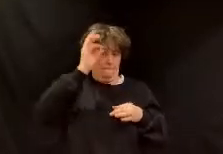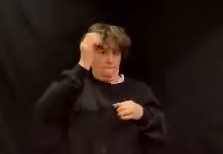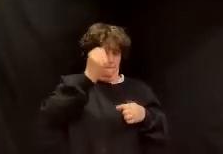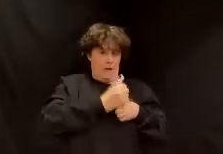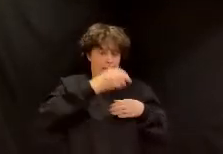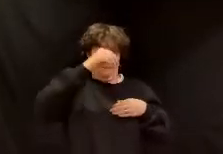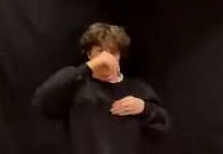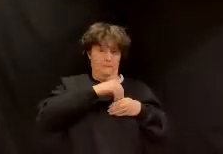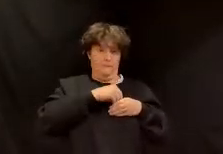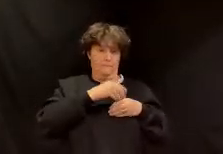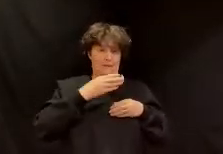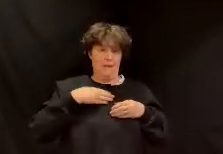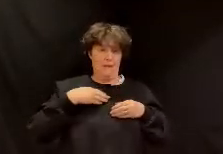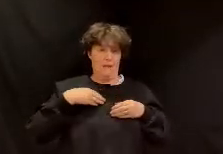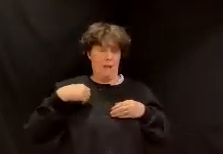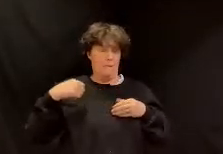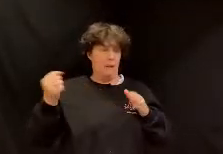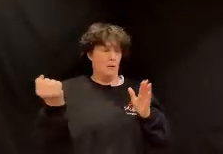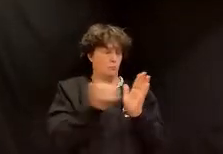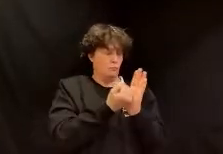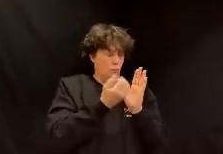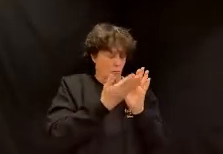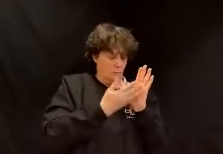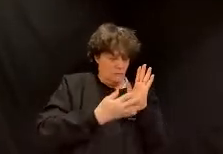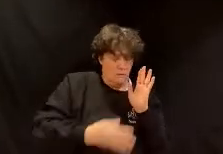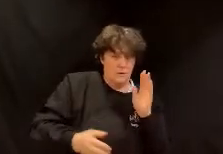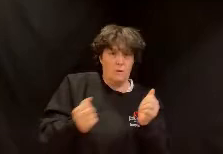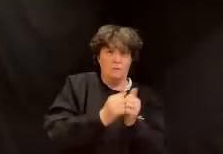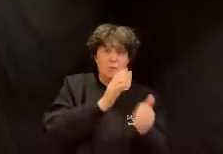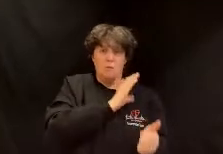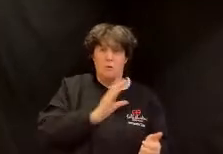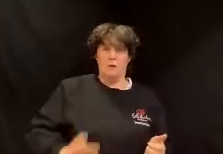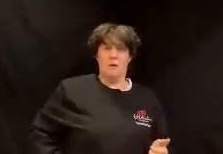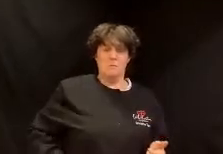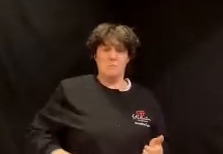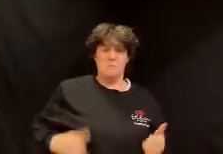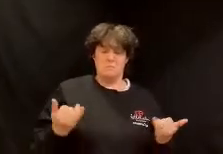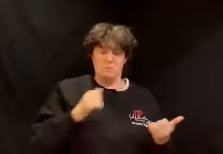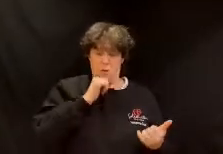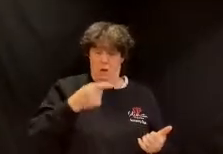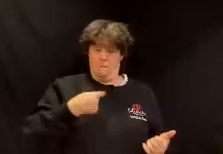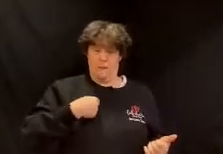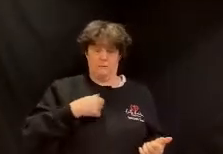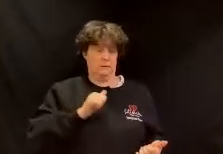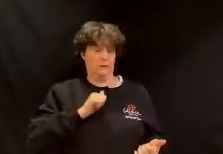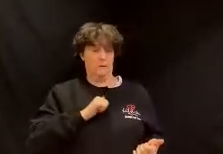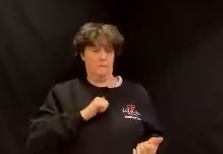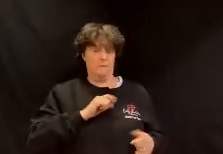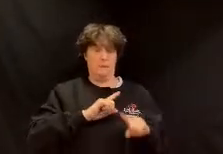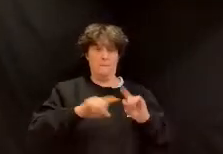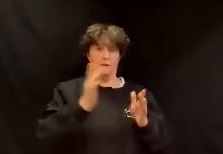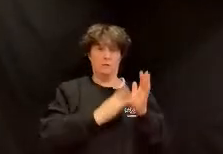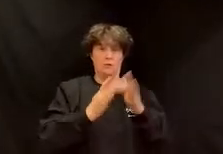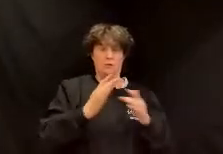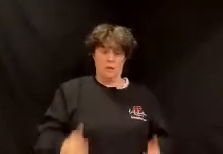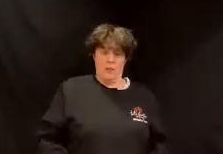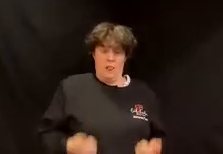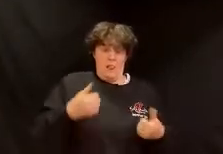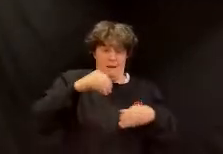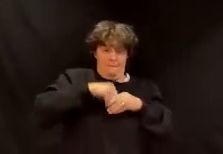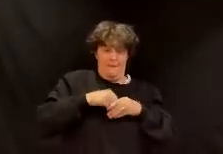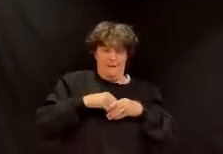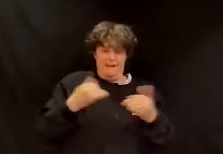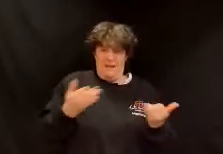For I've been crucified with Christ, Galatians 2:20. Nevertheless, I live, yet not I, but Christ that lives in me. And the life that I now live,